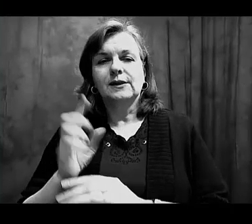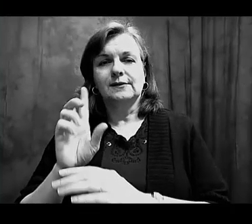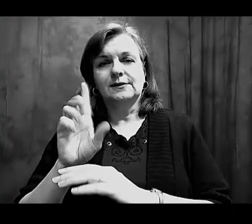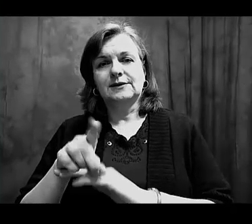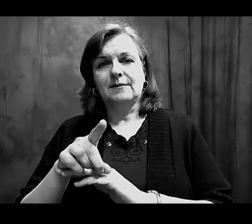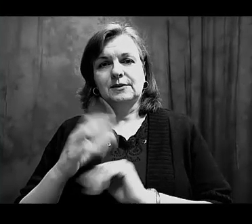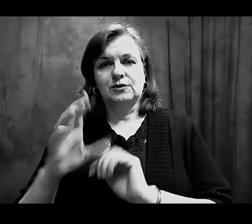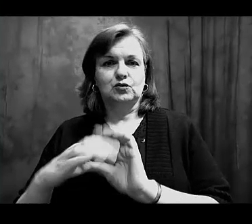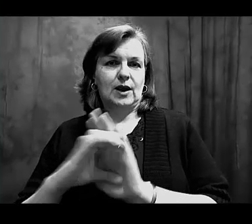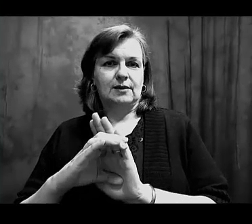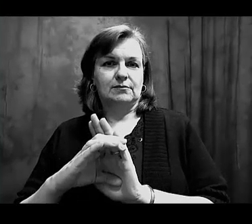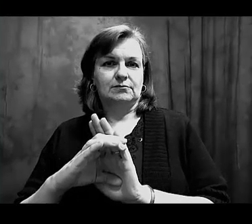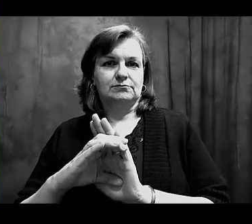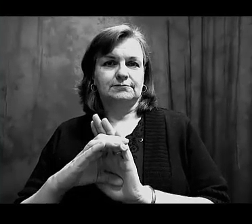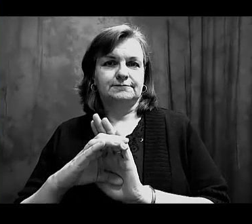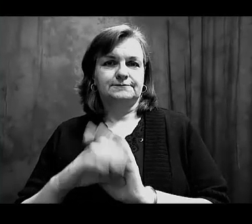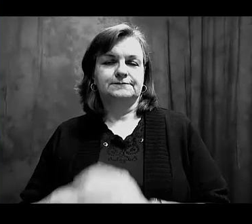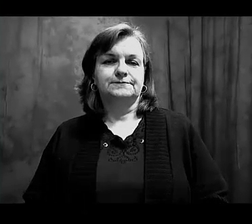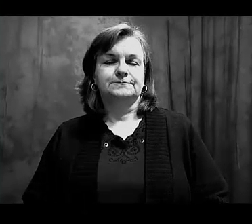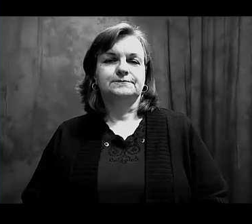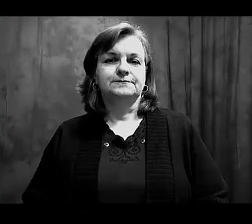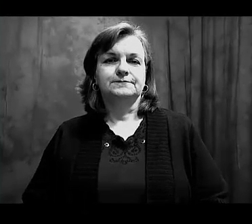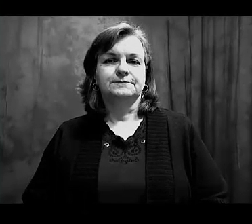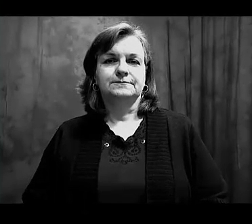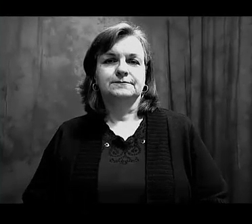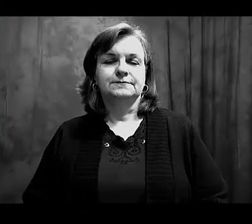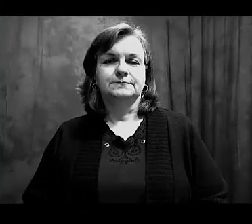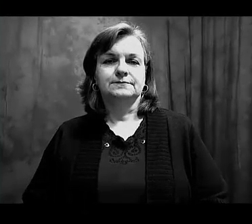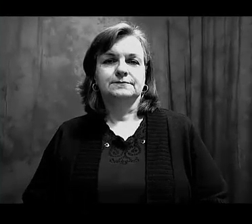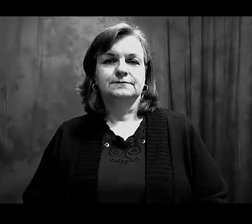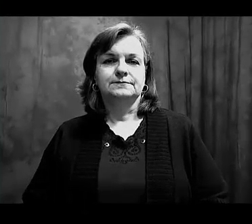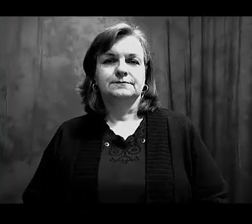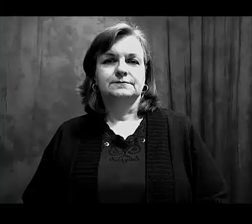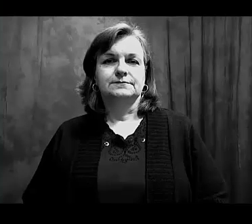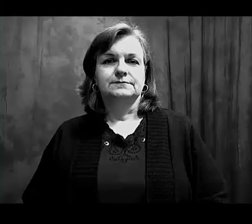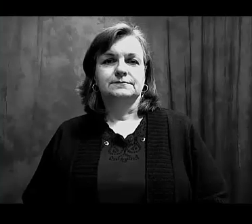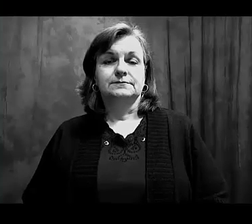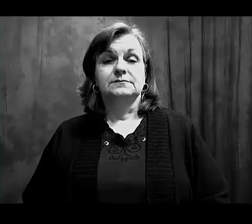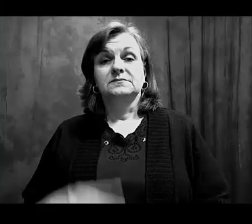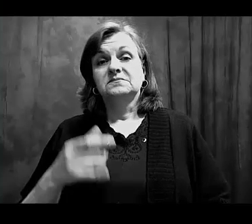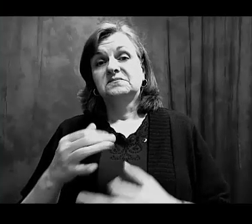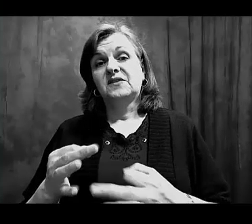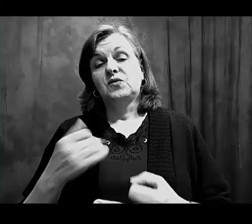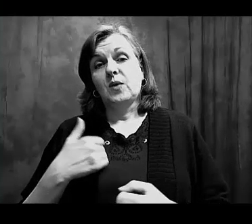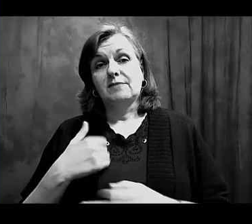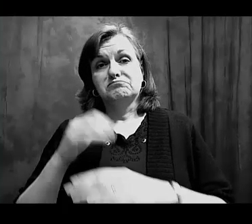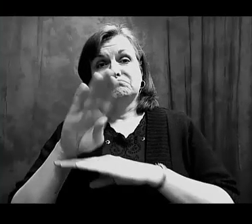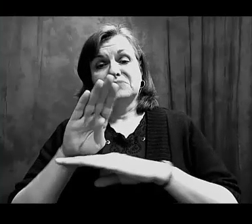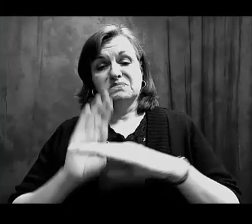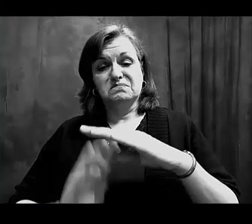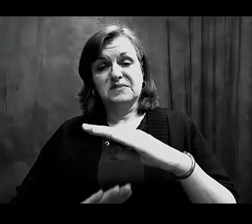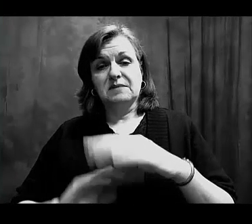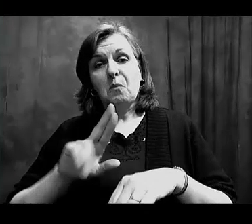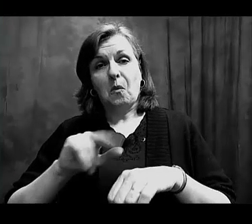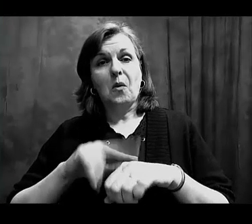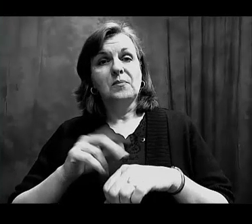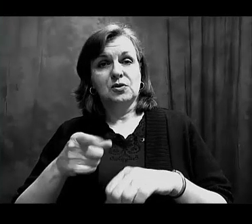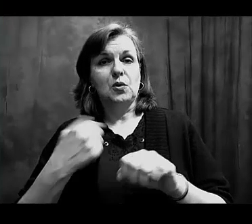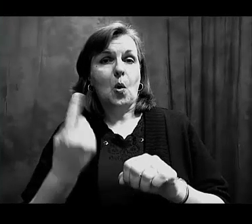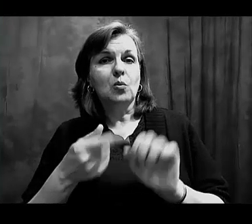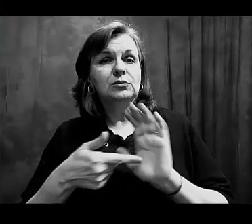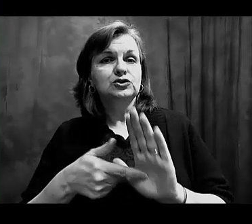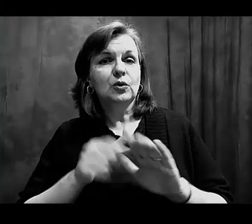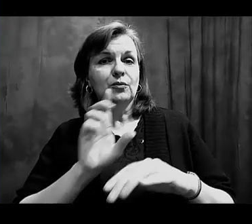you are not going to express only this dominant trait as we would normally